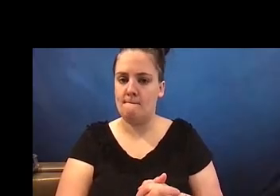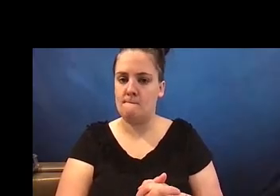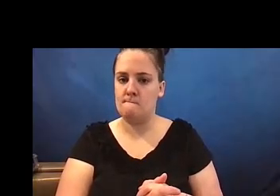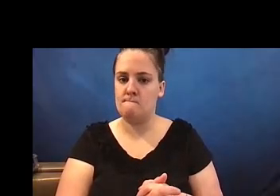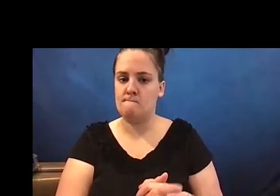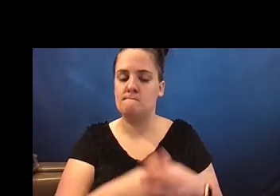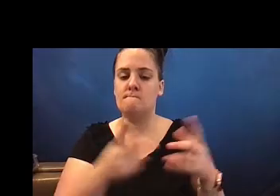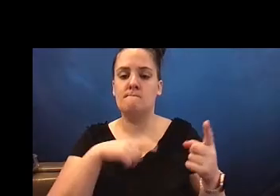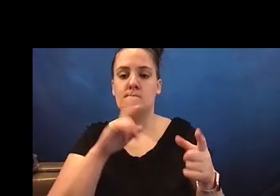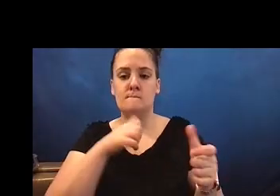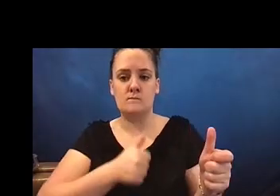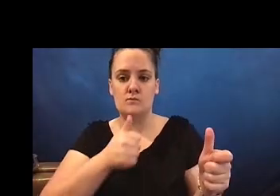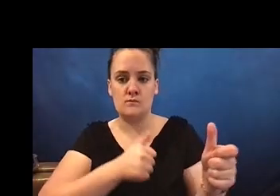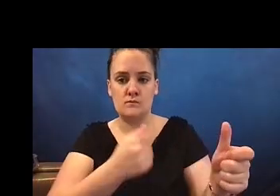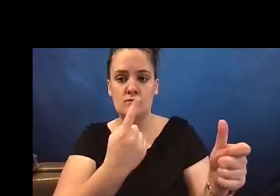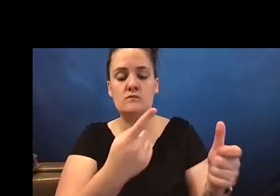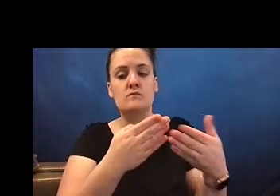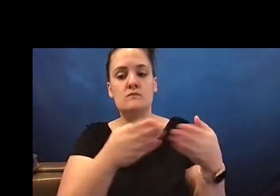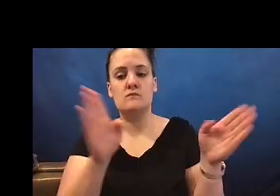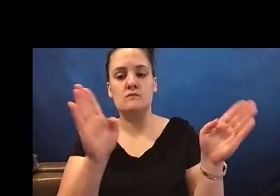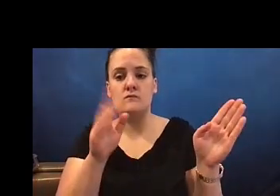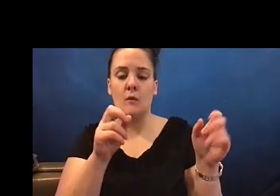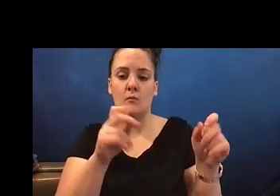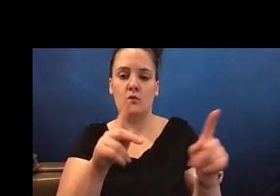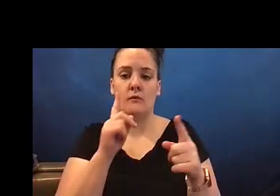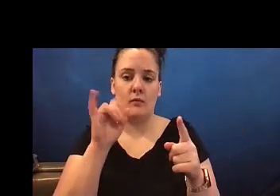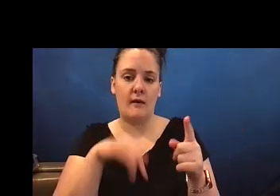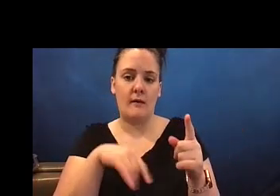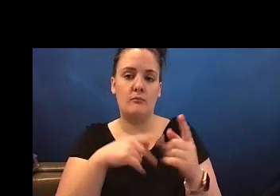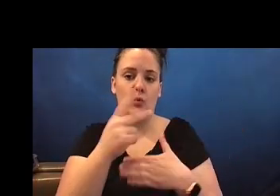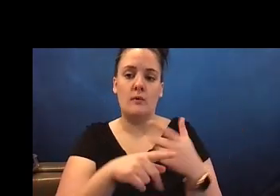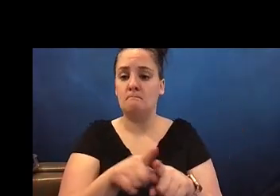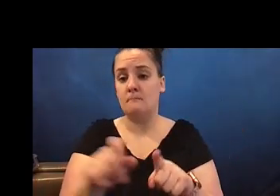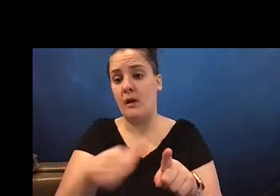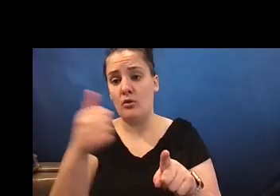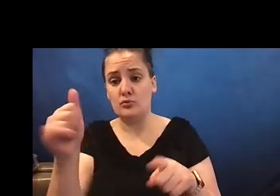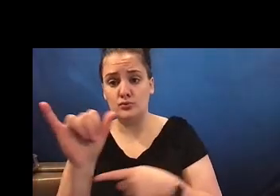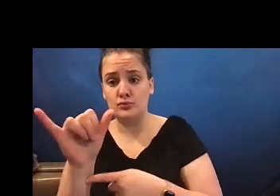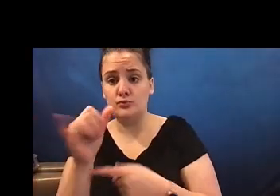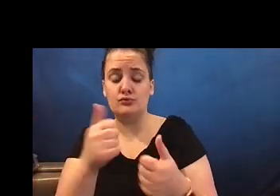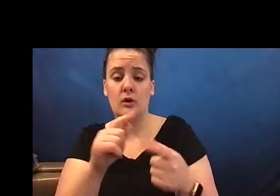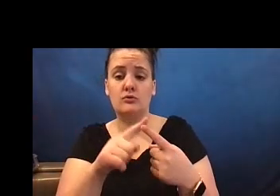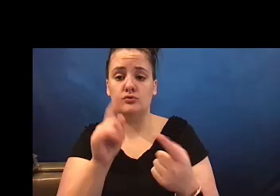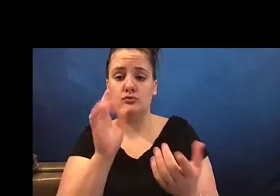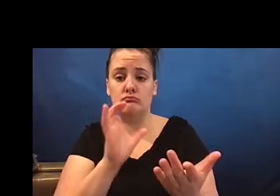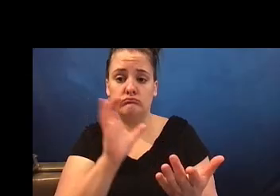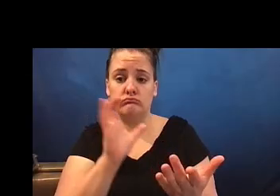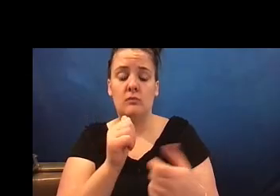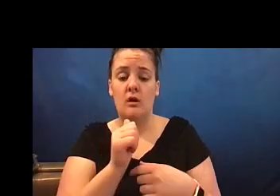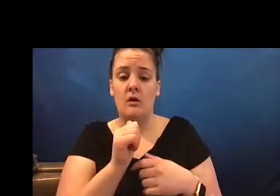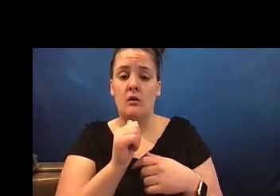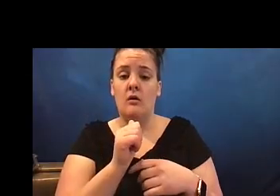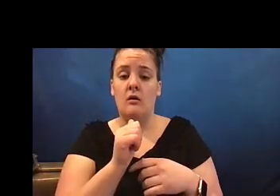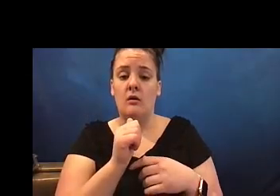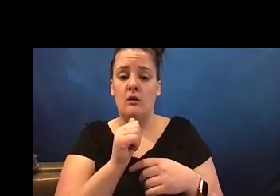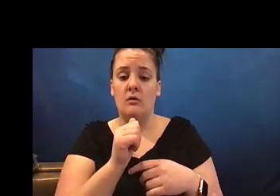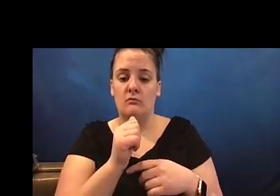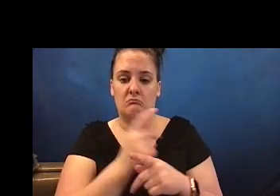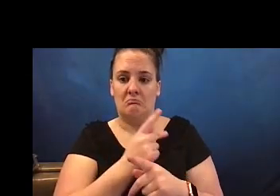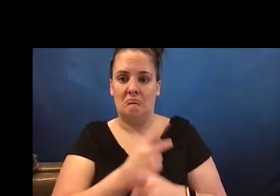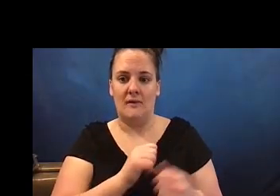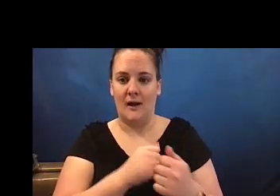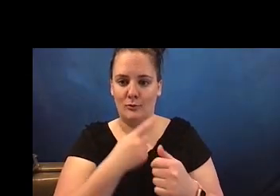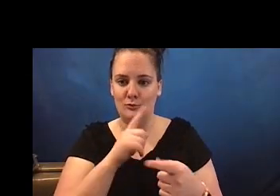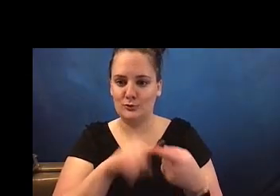of opportunities with the SDP program, but others as well, to try to explore how to get and maximize federal funding in